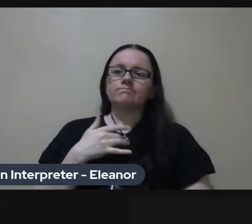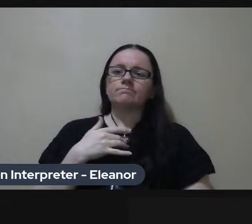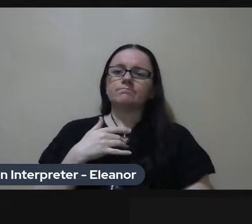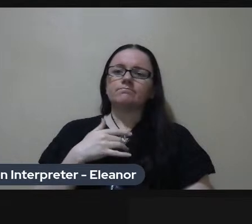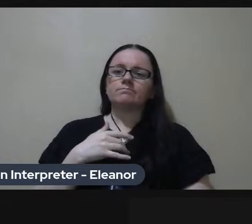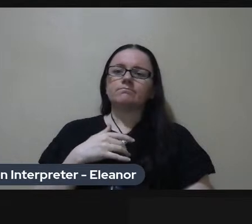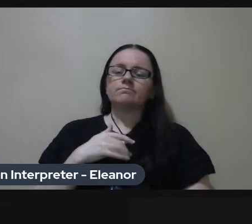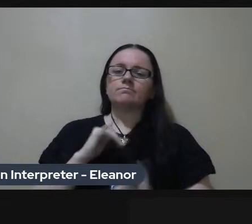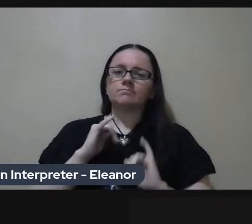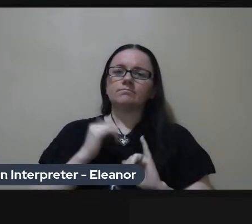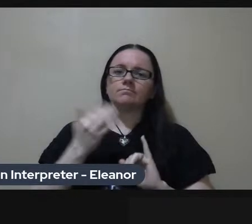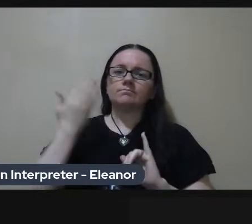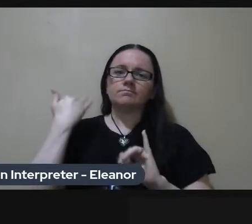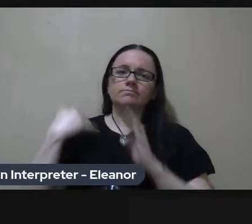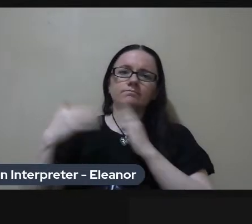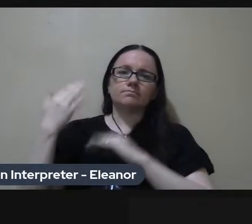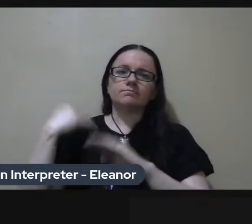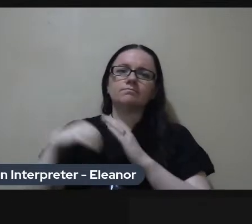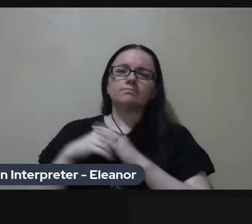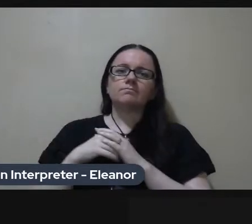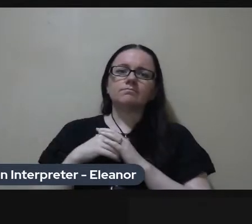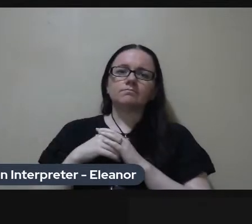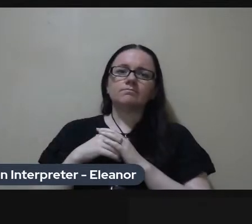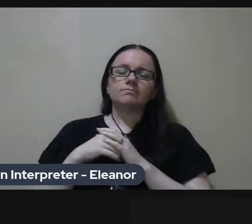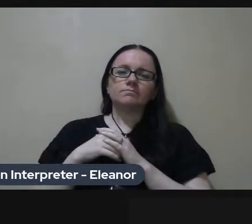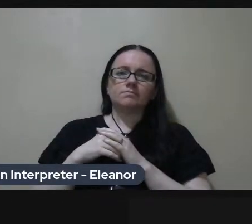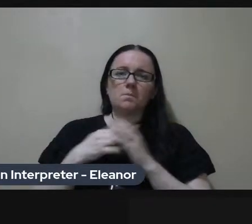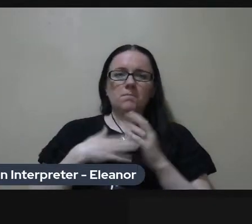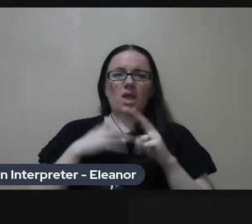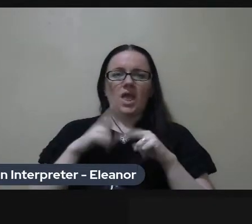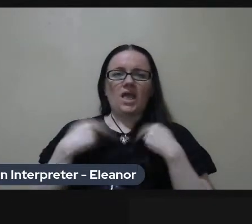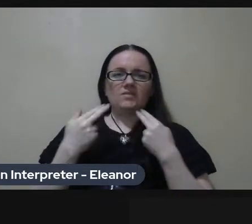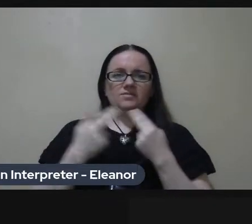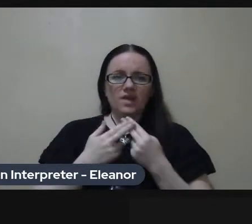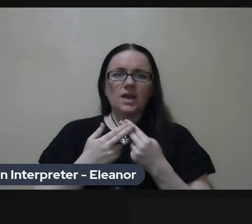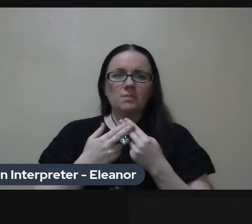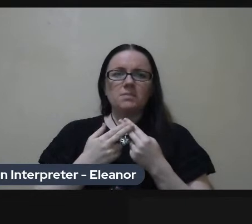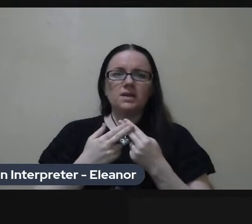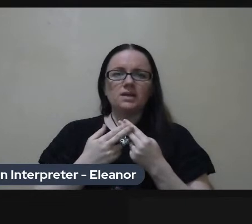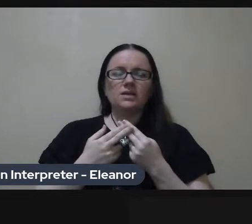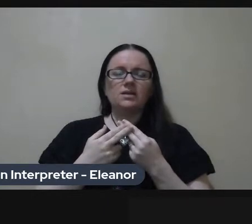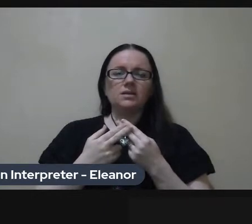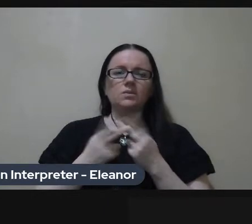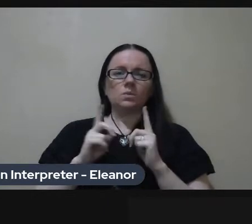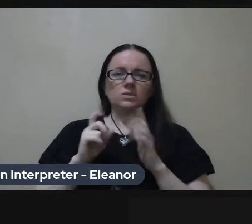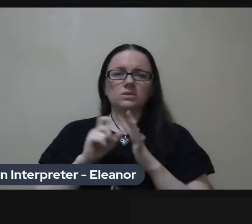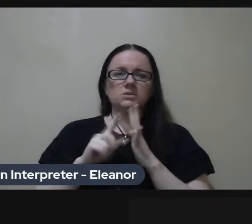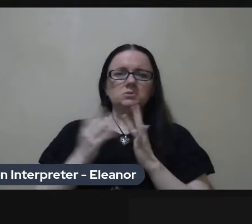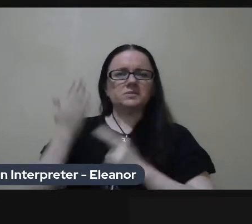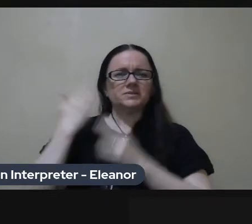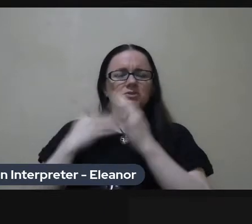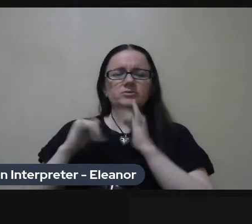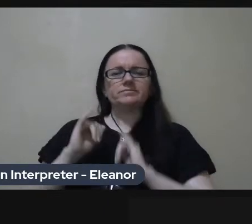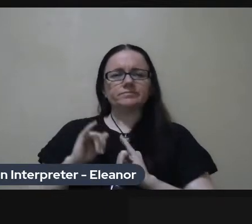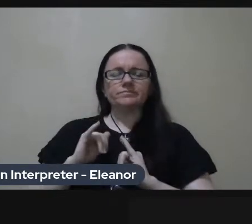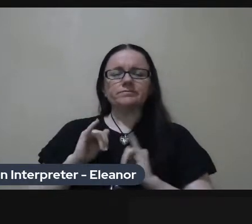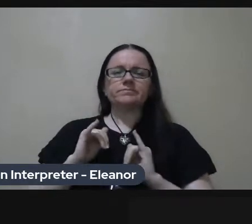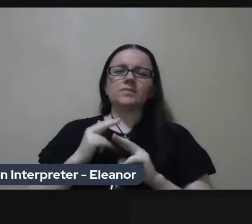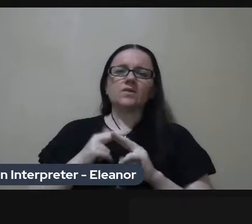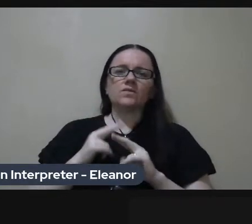and ancestors has perpetrated during occupation of this land and the land of the Barkandi people.